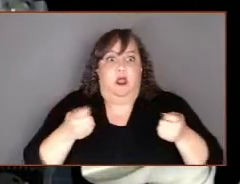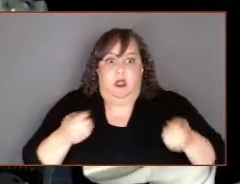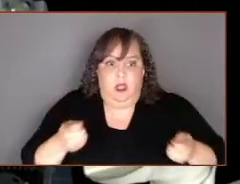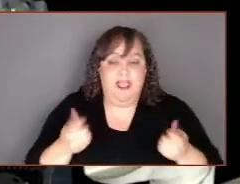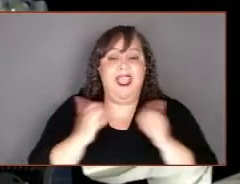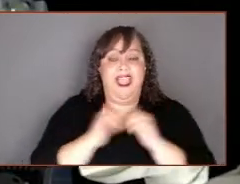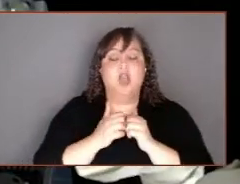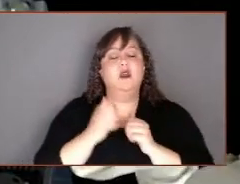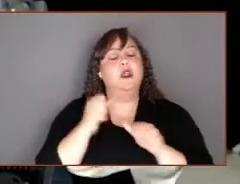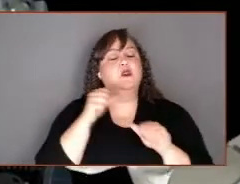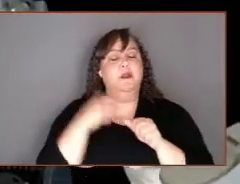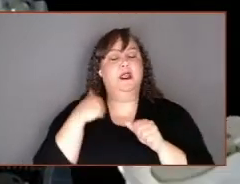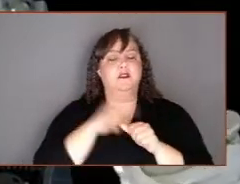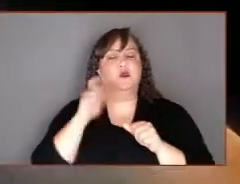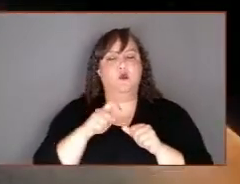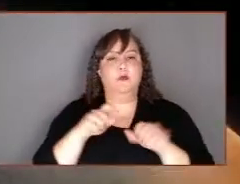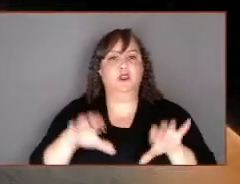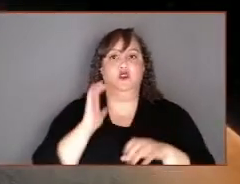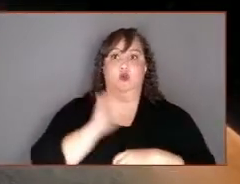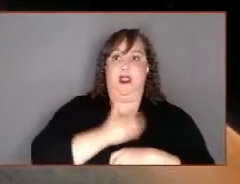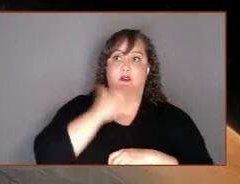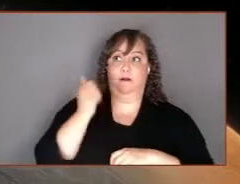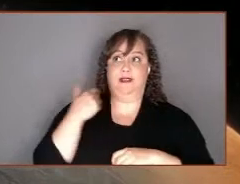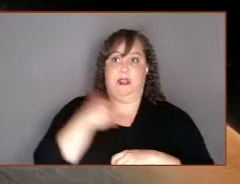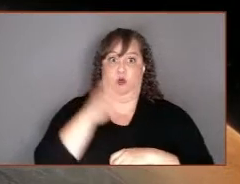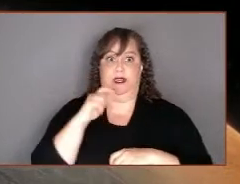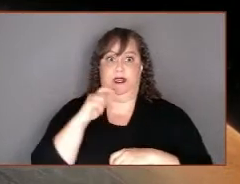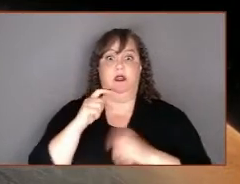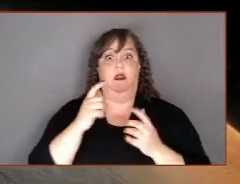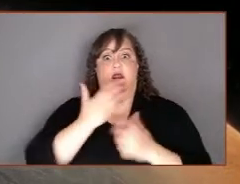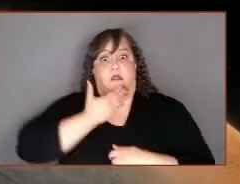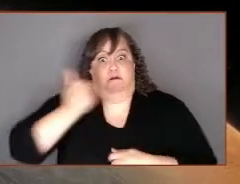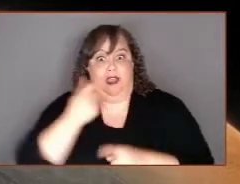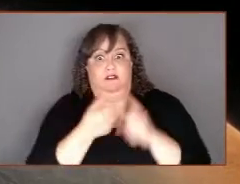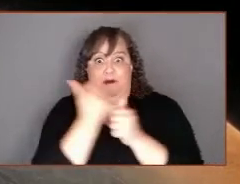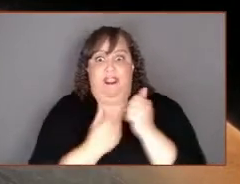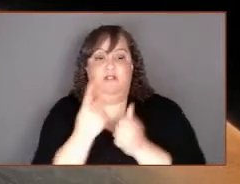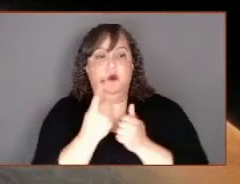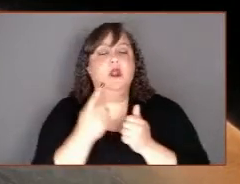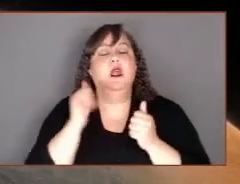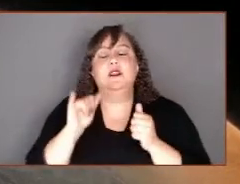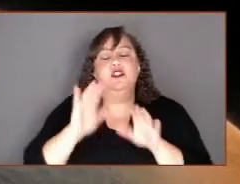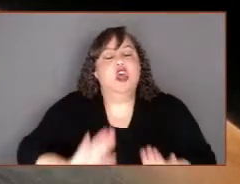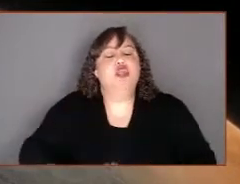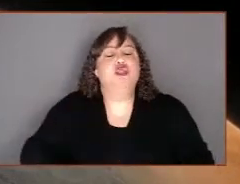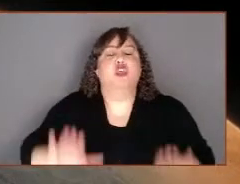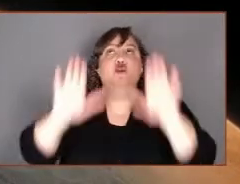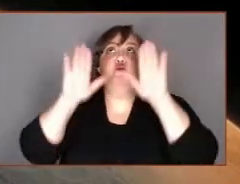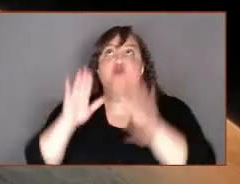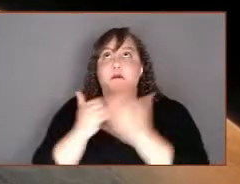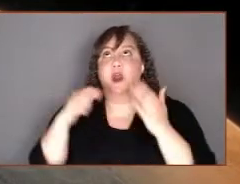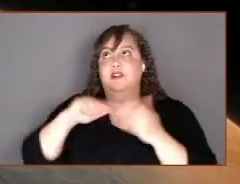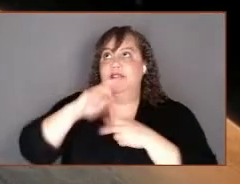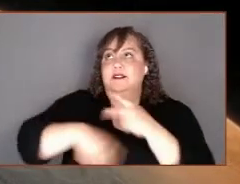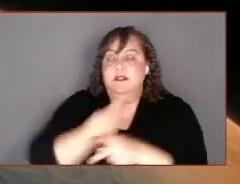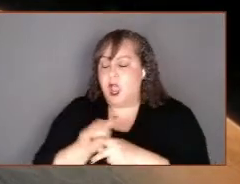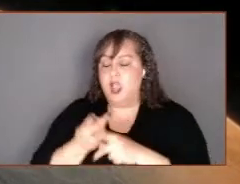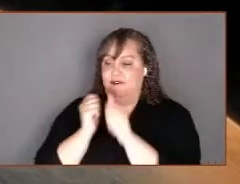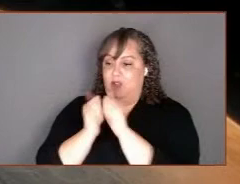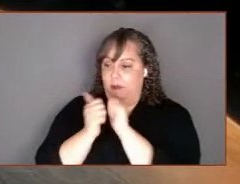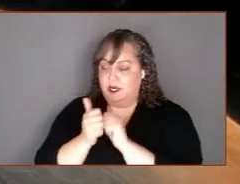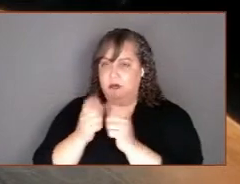the best from everyone. And that's what's great about these competitions, seeing these students from all over the country, from all these